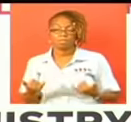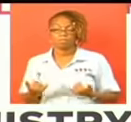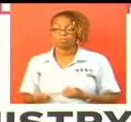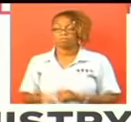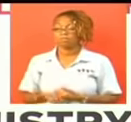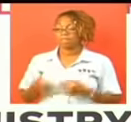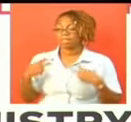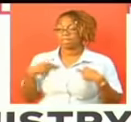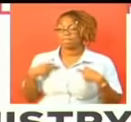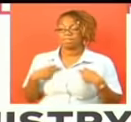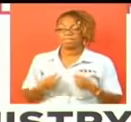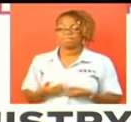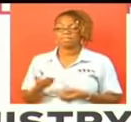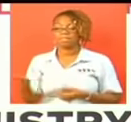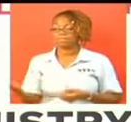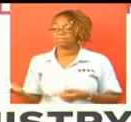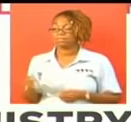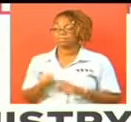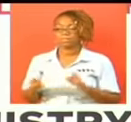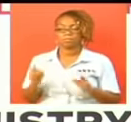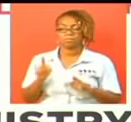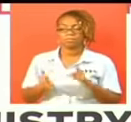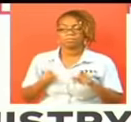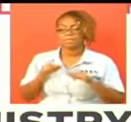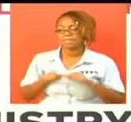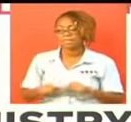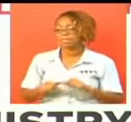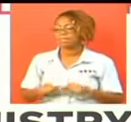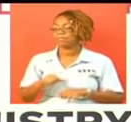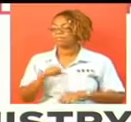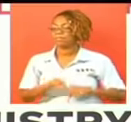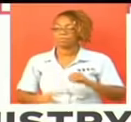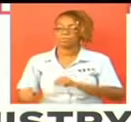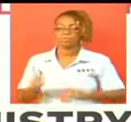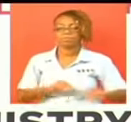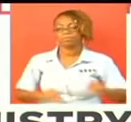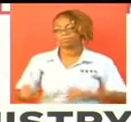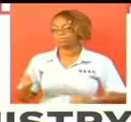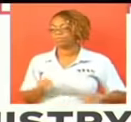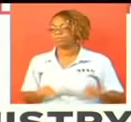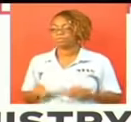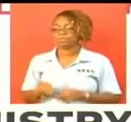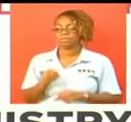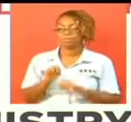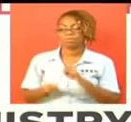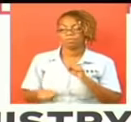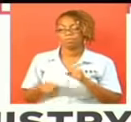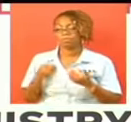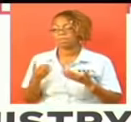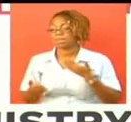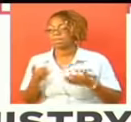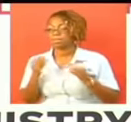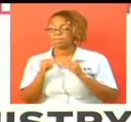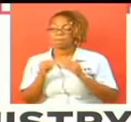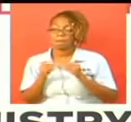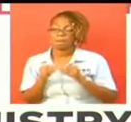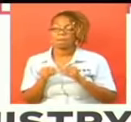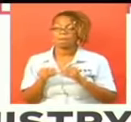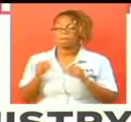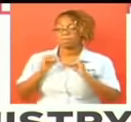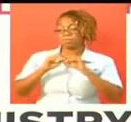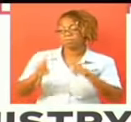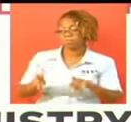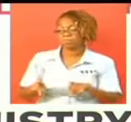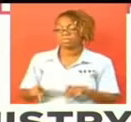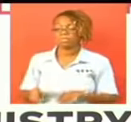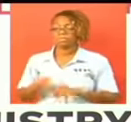your decrease in transmission will occur, because there's a greater probability that the people moving around may be